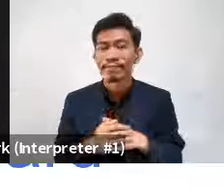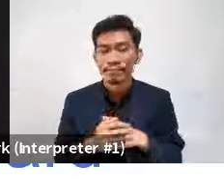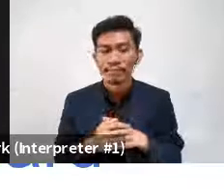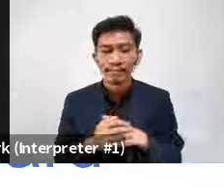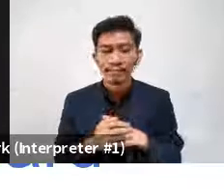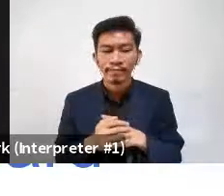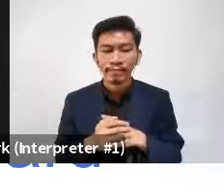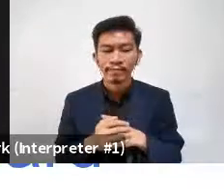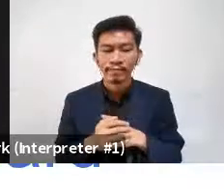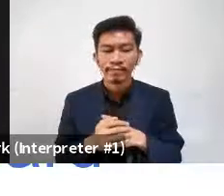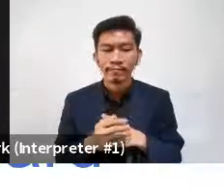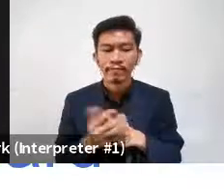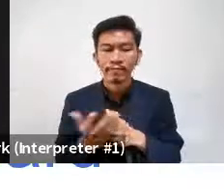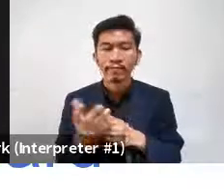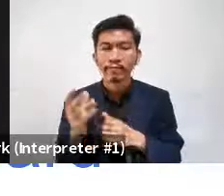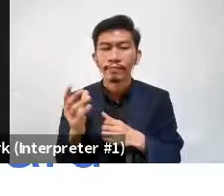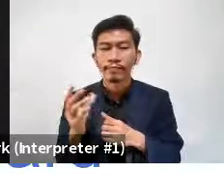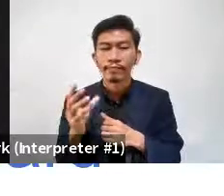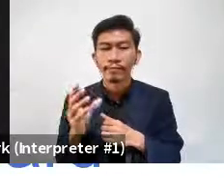So given these challenges,